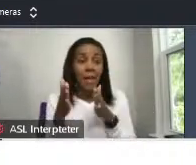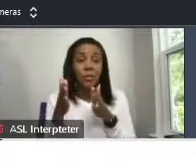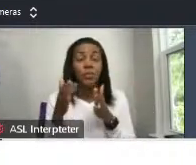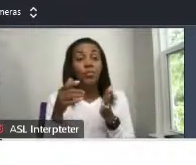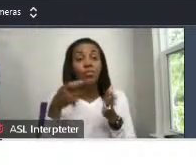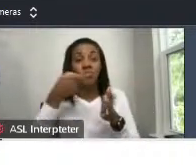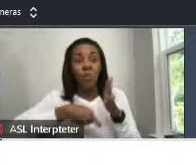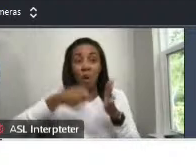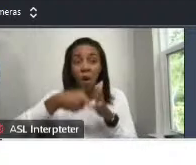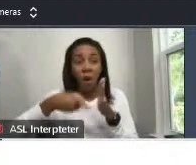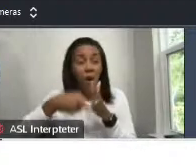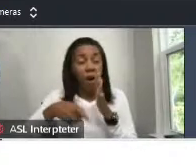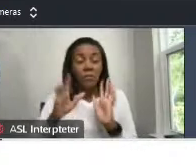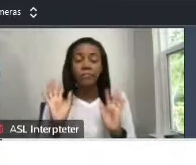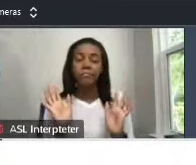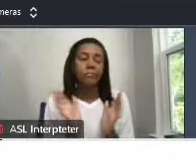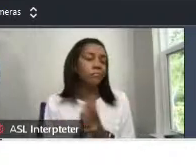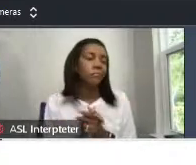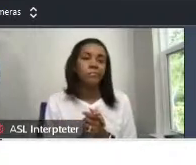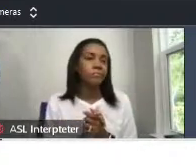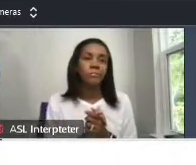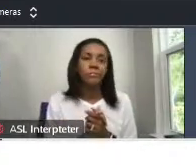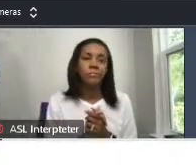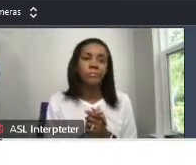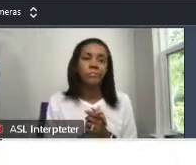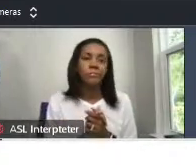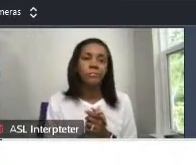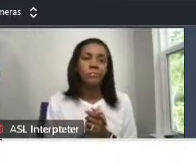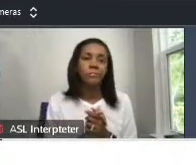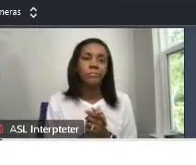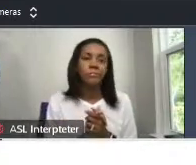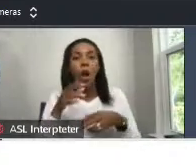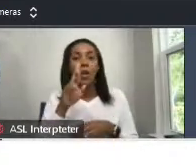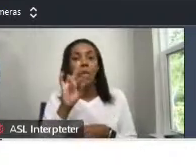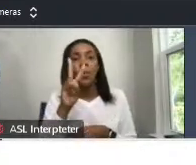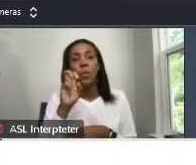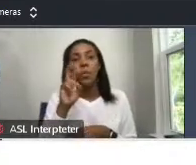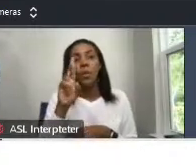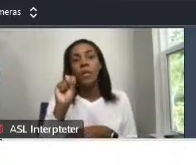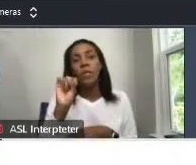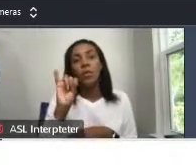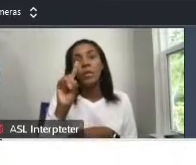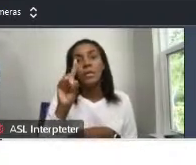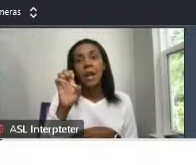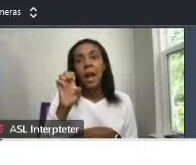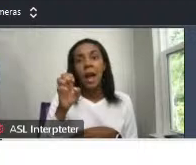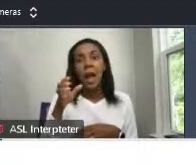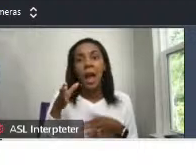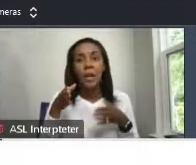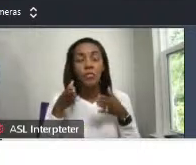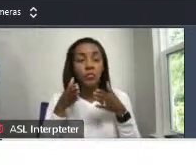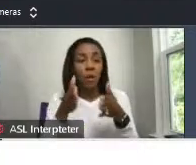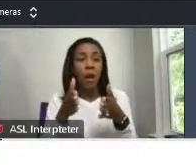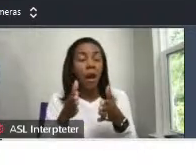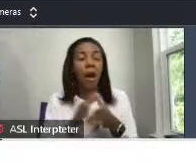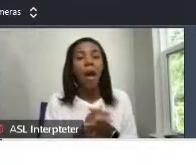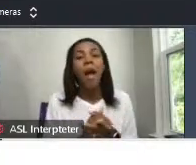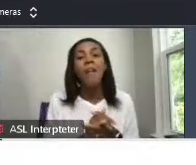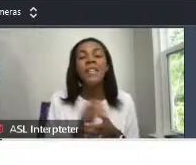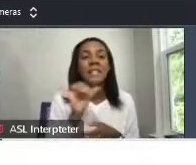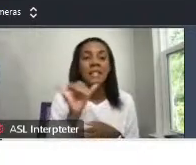parking on Riverside Drive. That's a city decision, just like it is on all the metered parking, all the parking